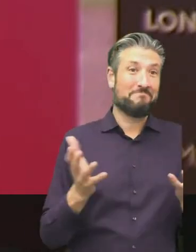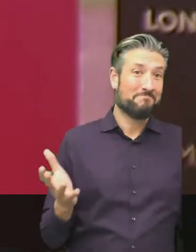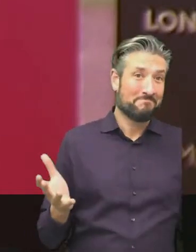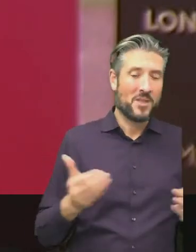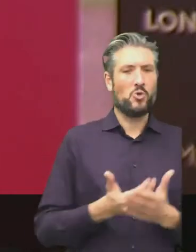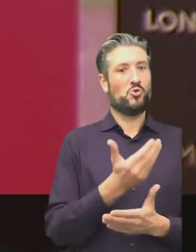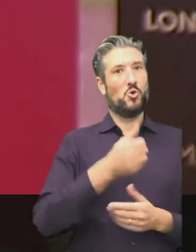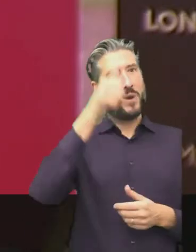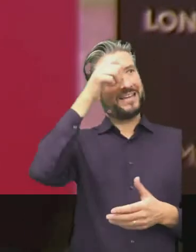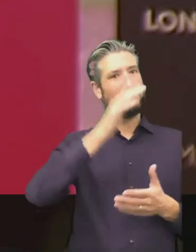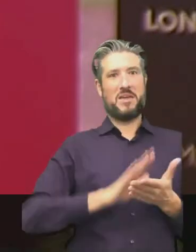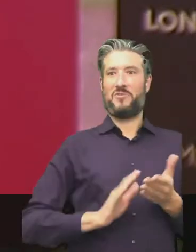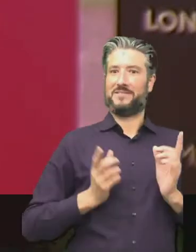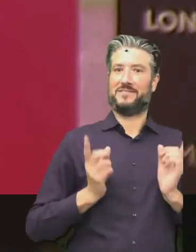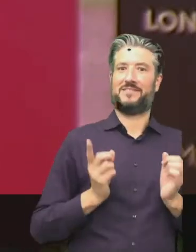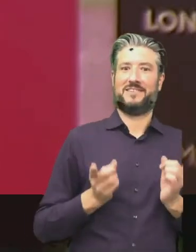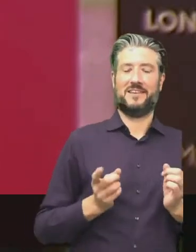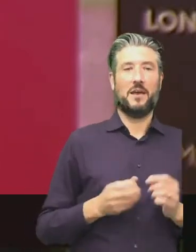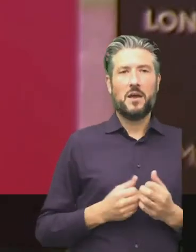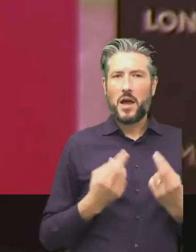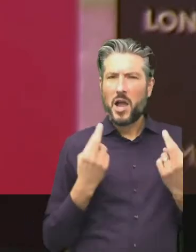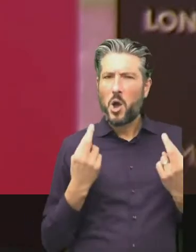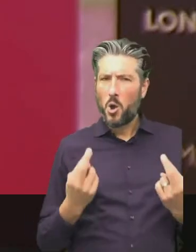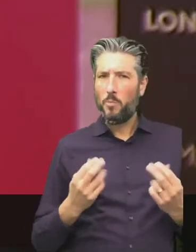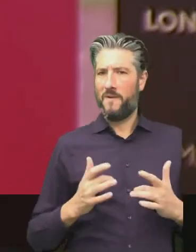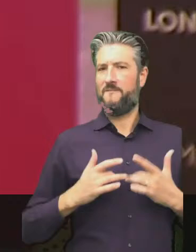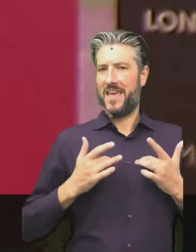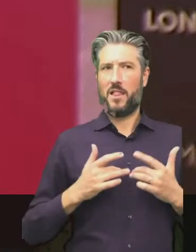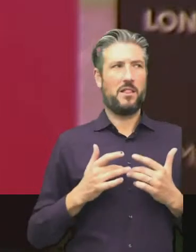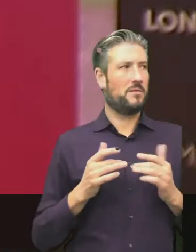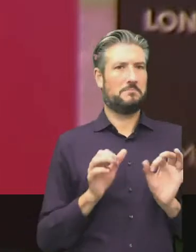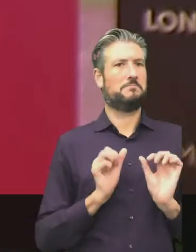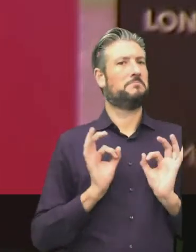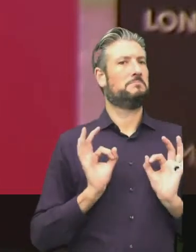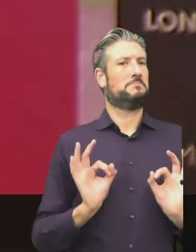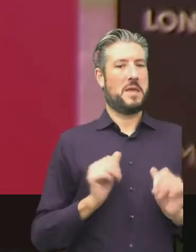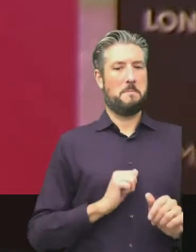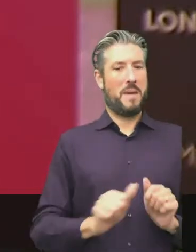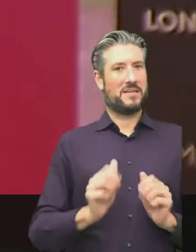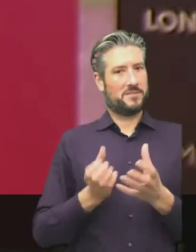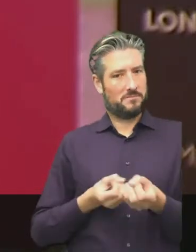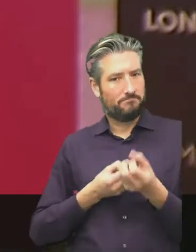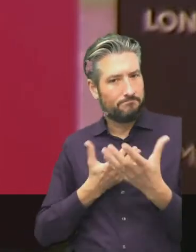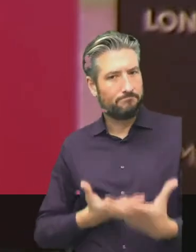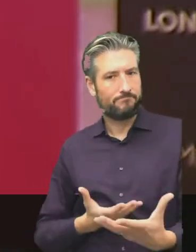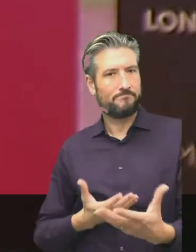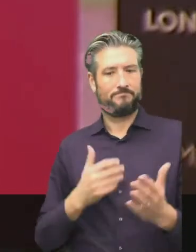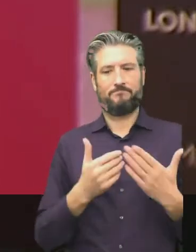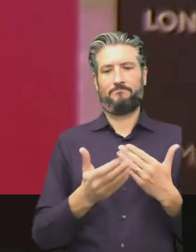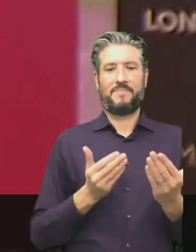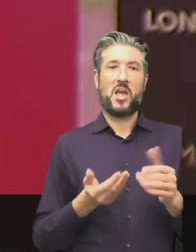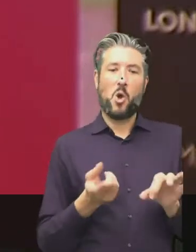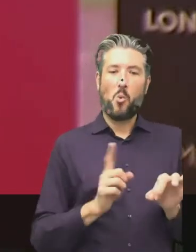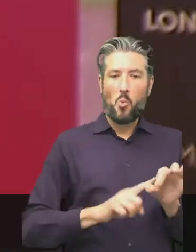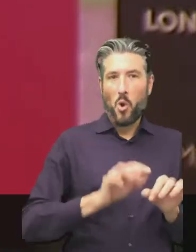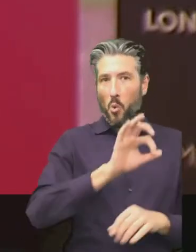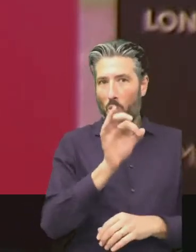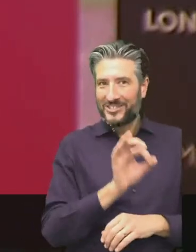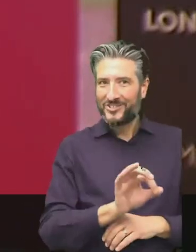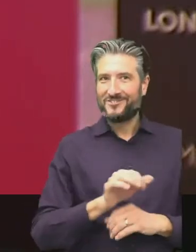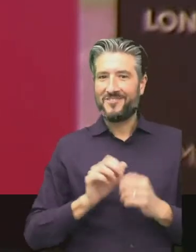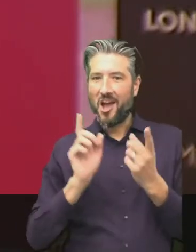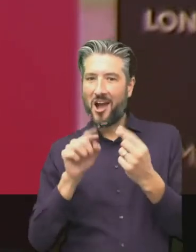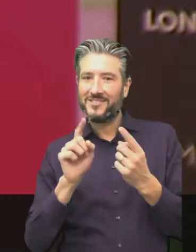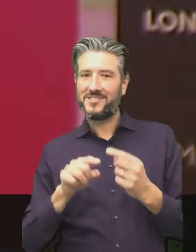that we have done justice as best as we could do this evening to your questions. For anyone who wants to get